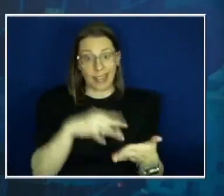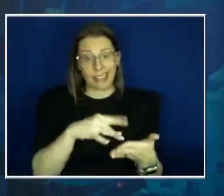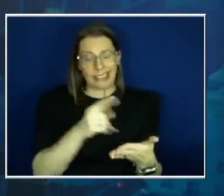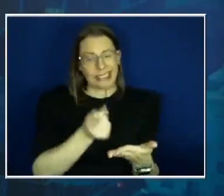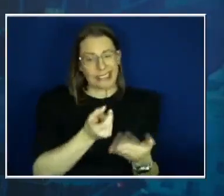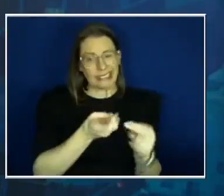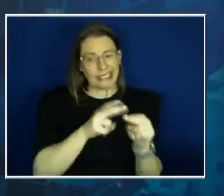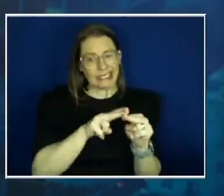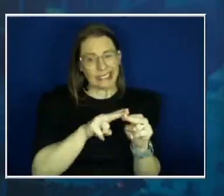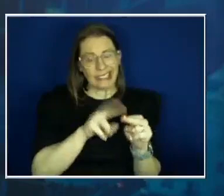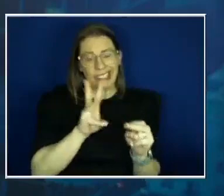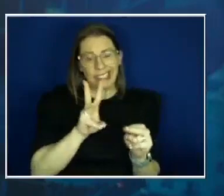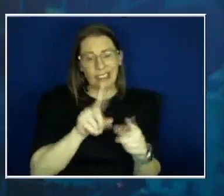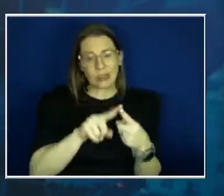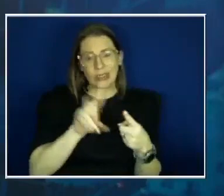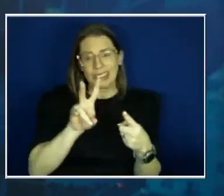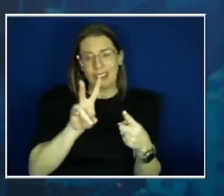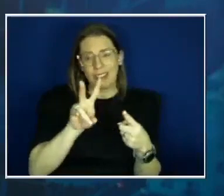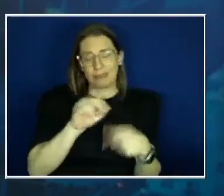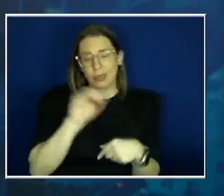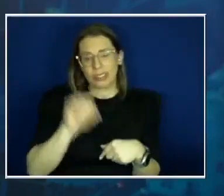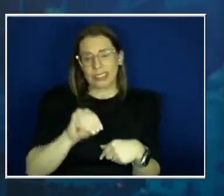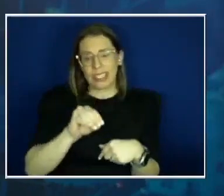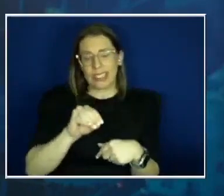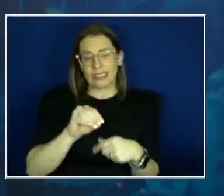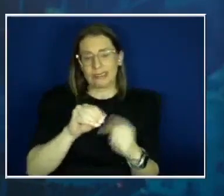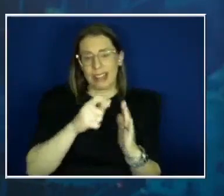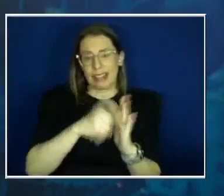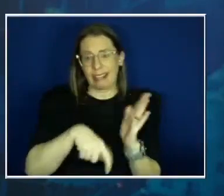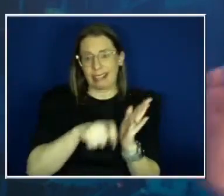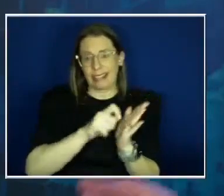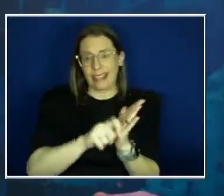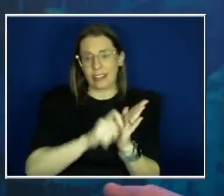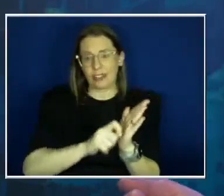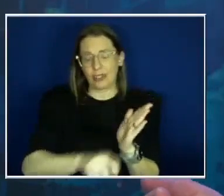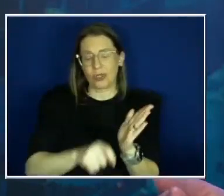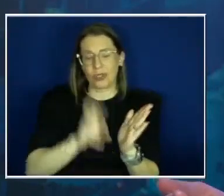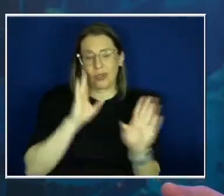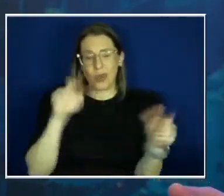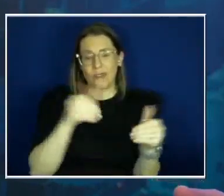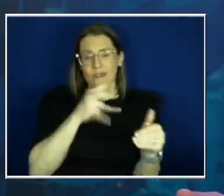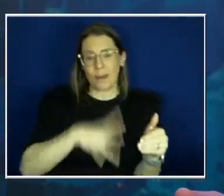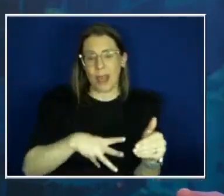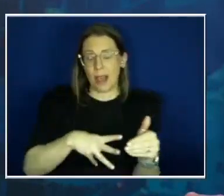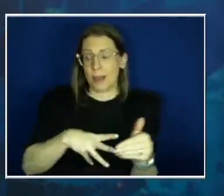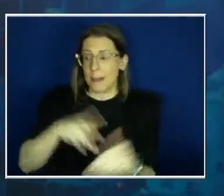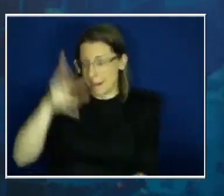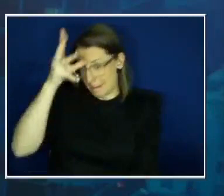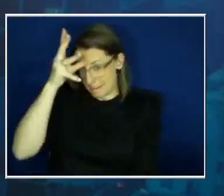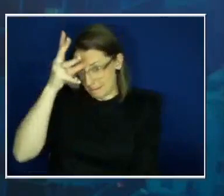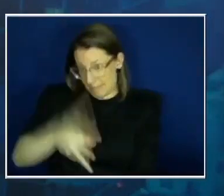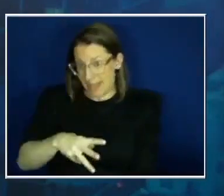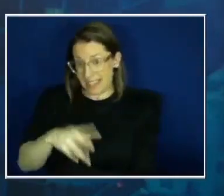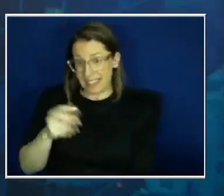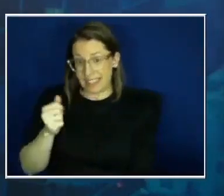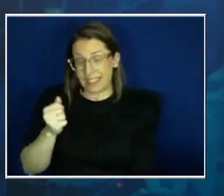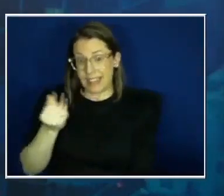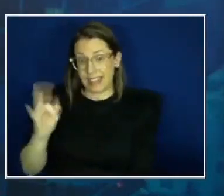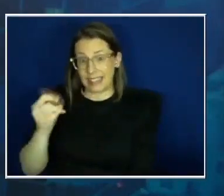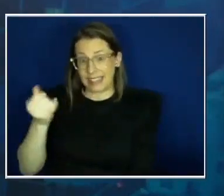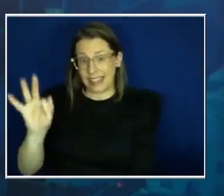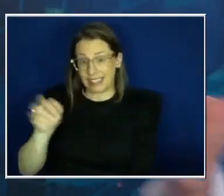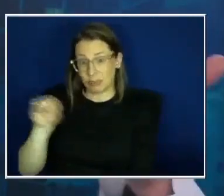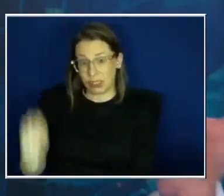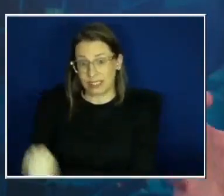6 to 7% of the literature being focused only on the female athlete, where with men it's closer to 18 to 19%. So it is improving,